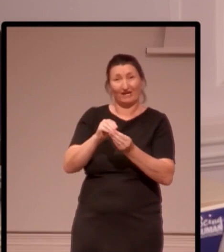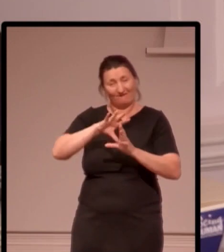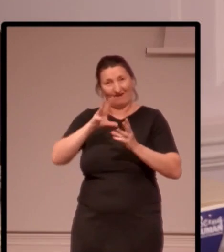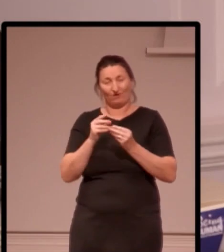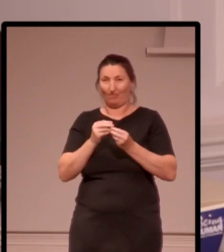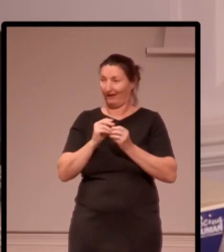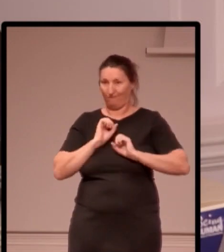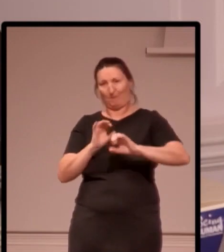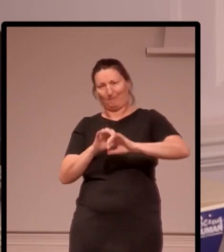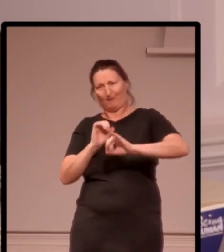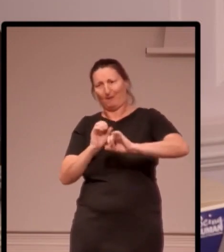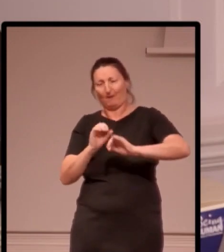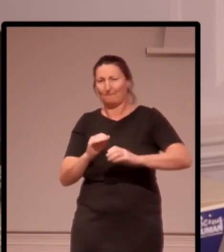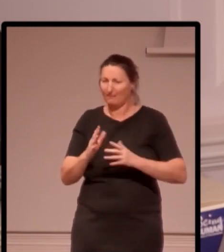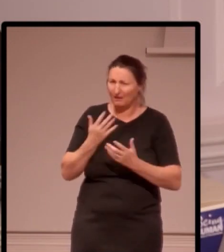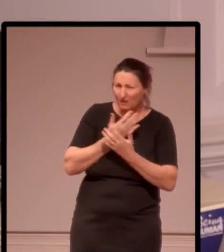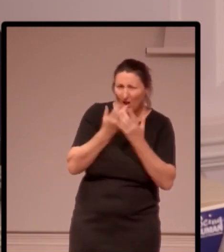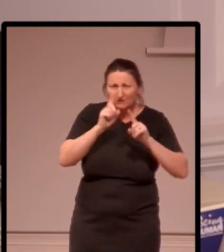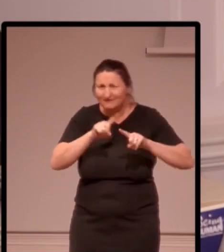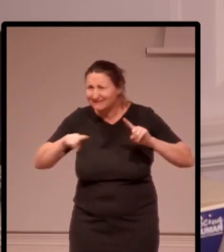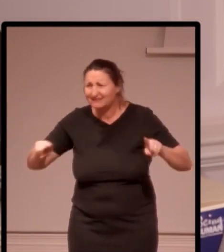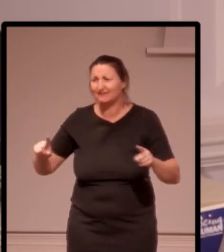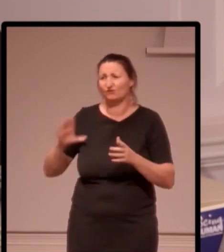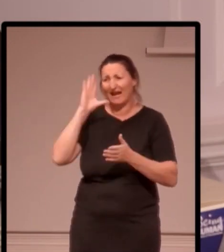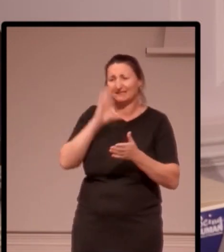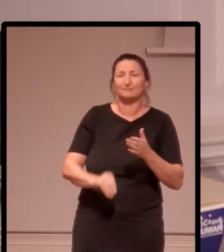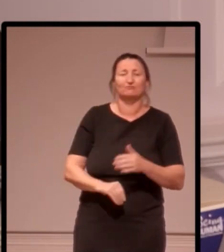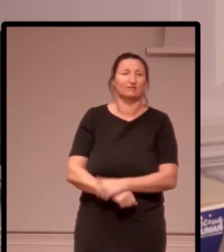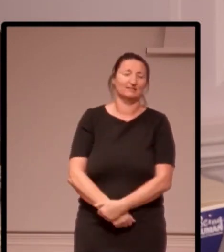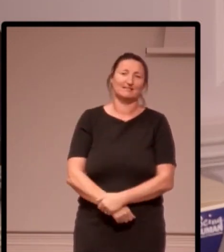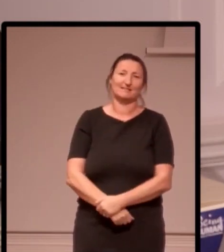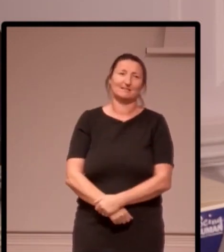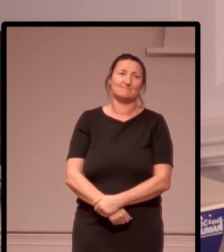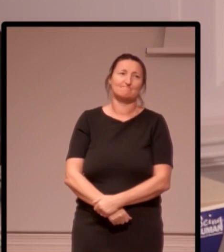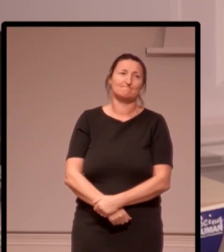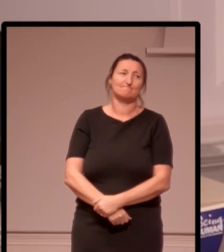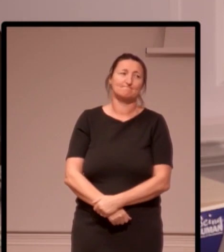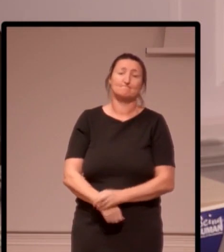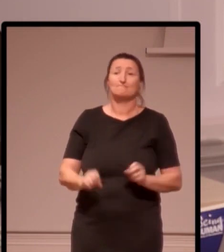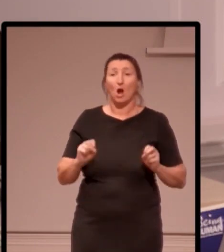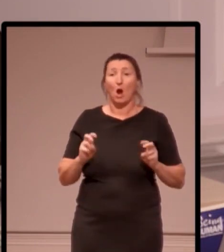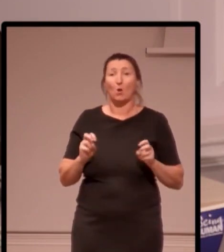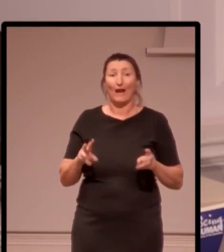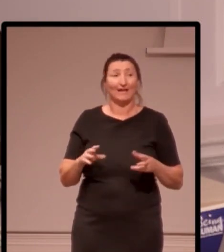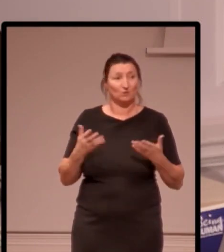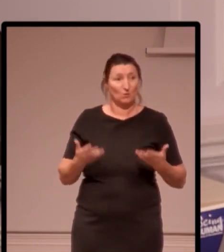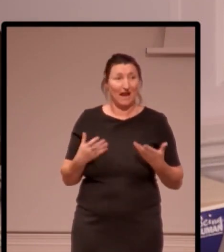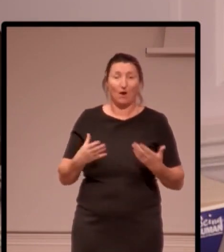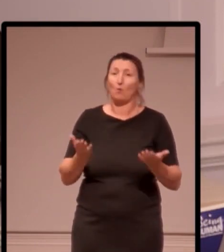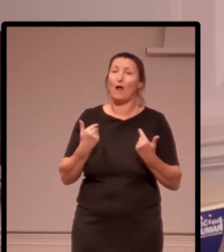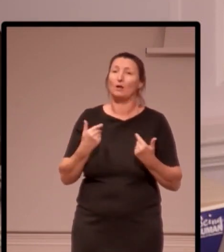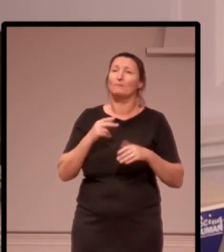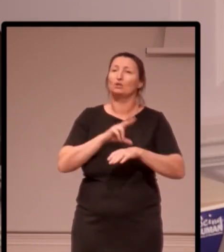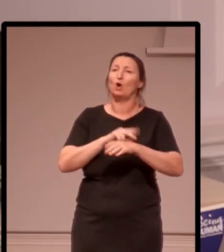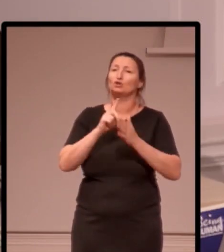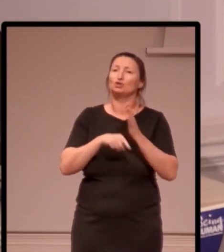minutes lots of experiences. Okay, so I'd like to welcome Dr.